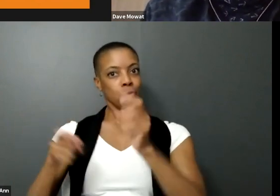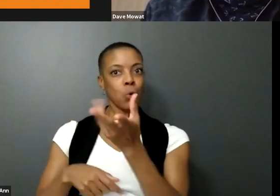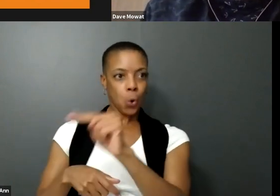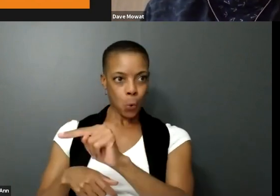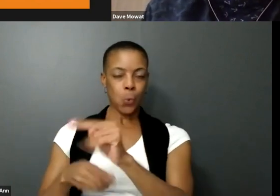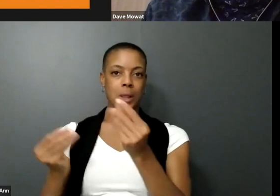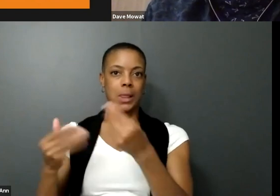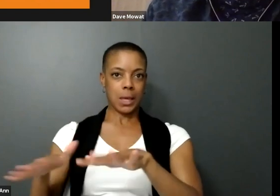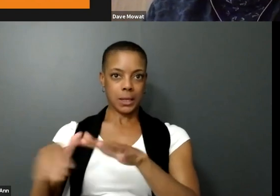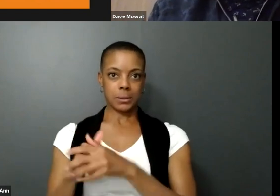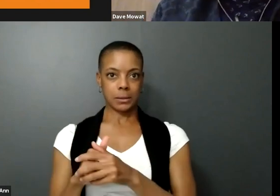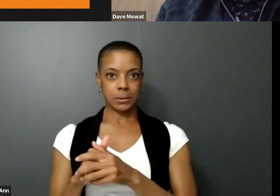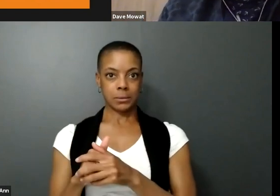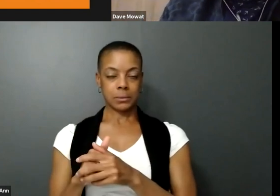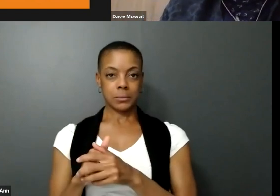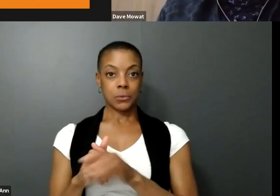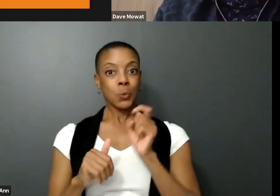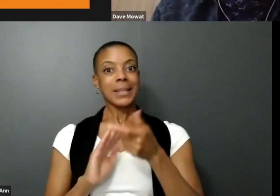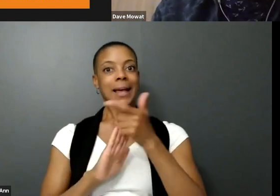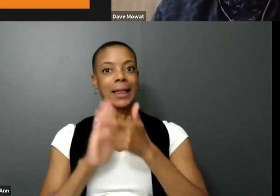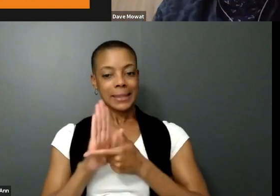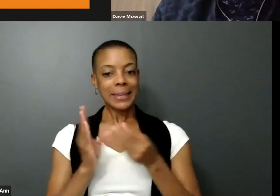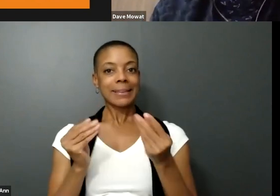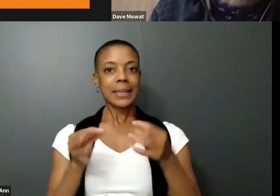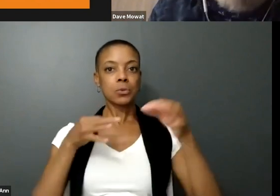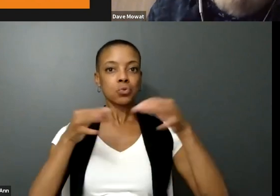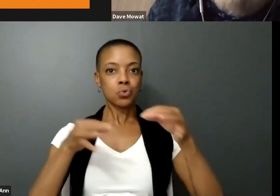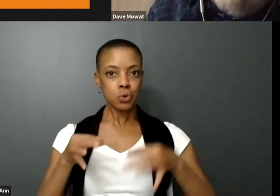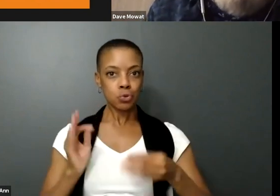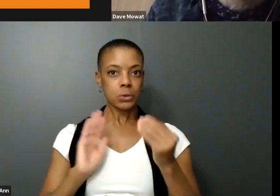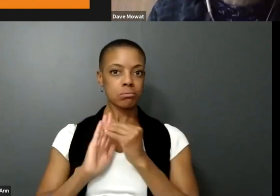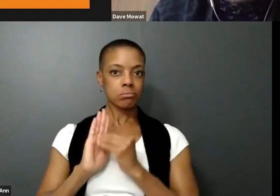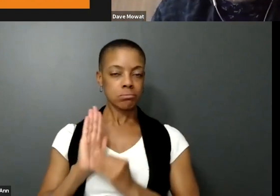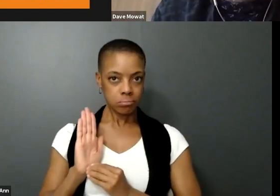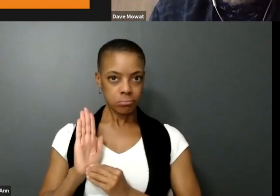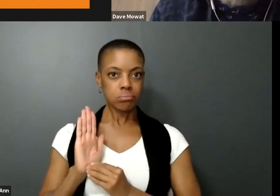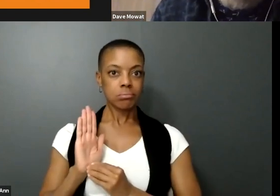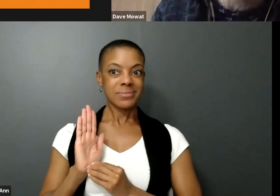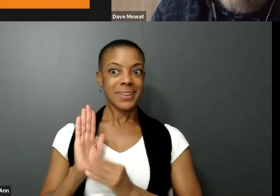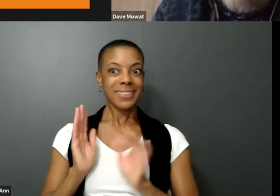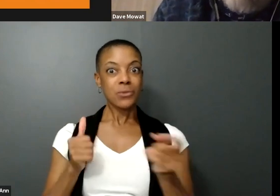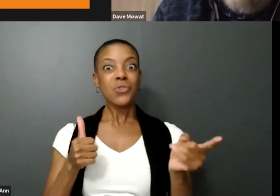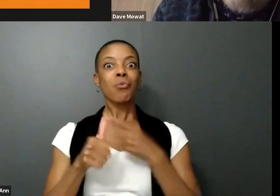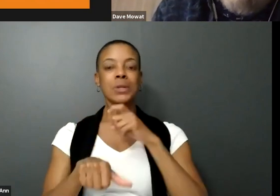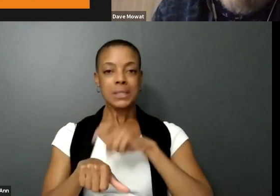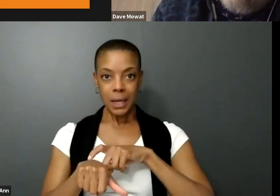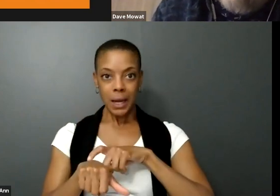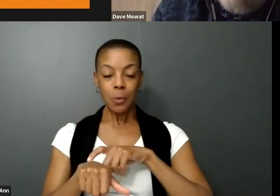a legal land description. And that is when we learned that in fact, Alderville First